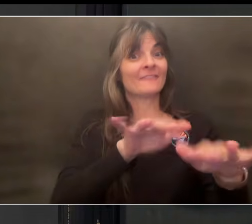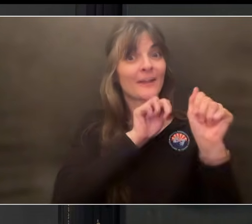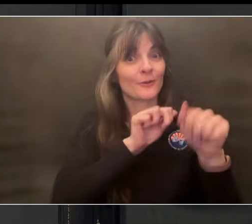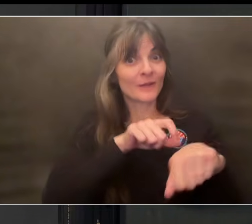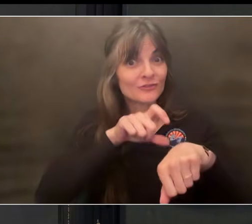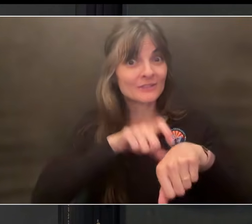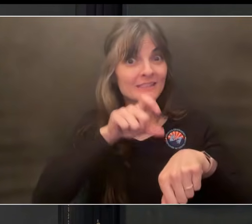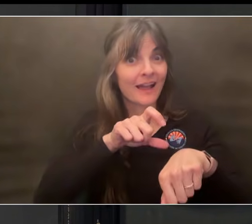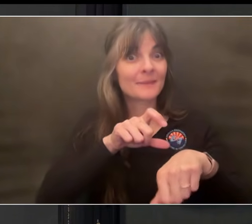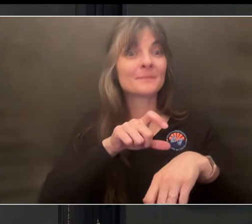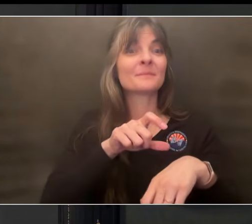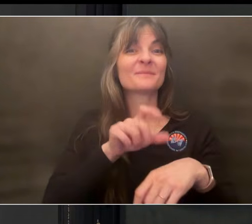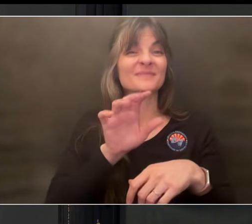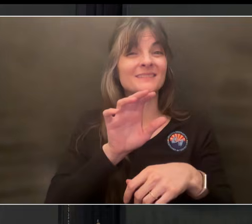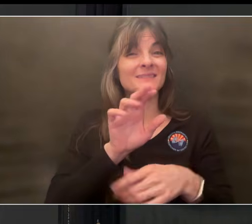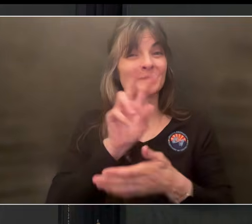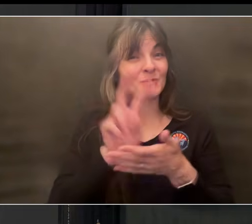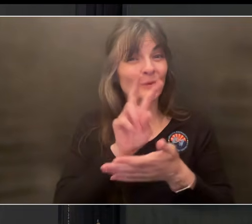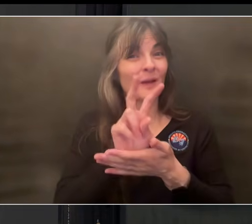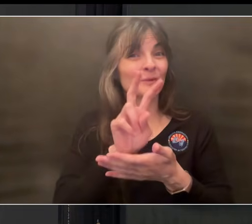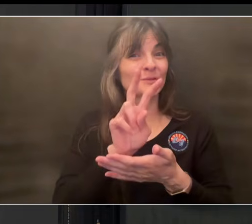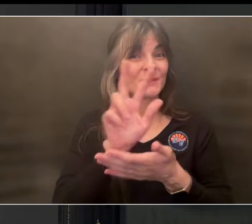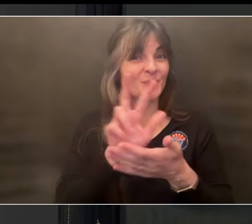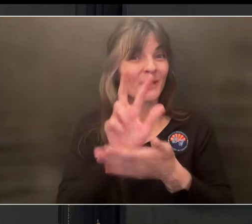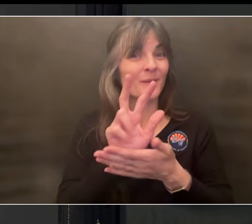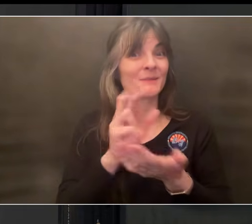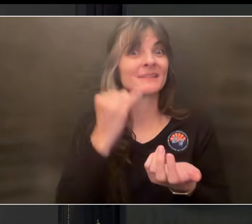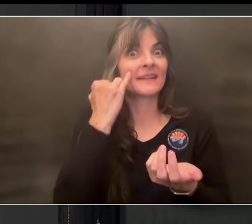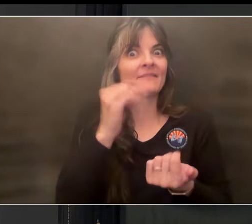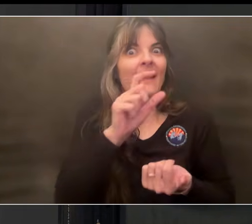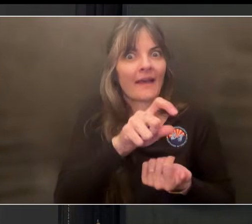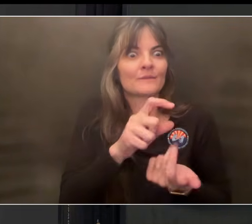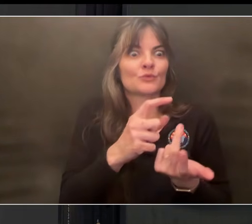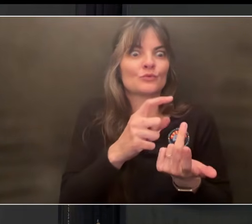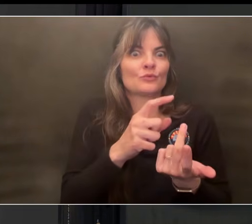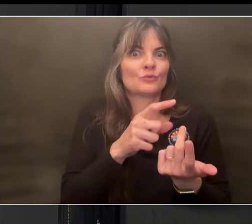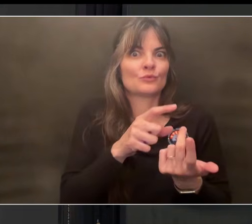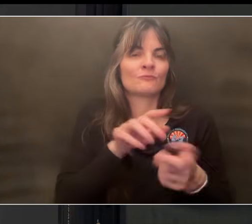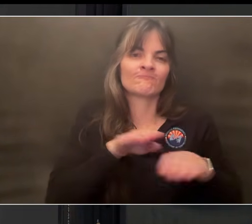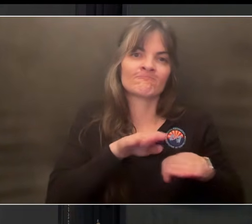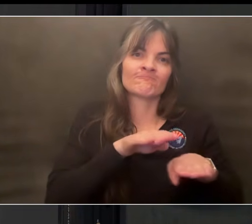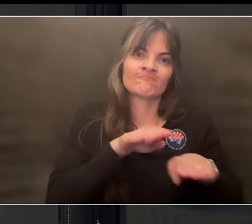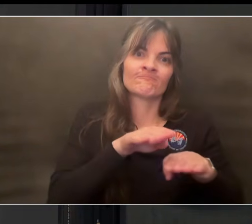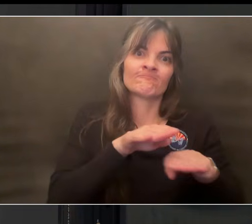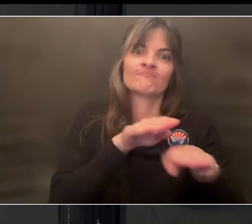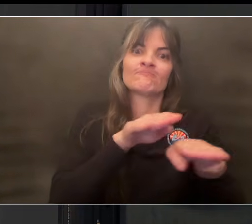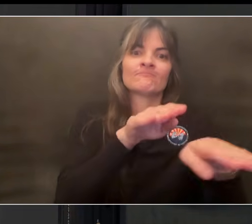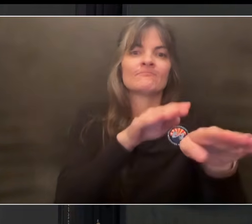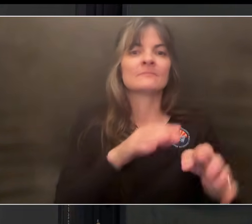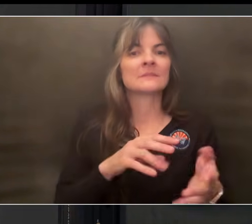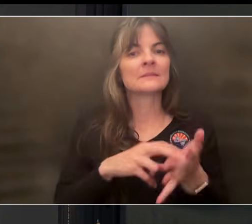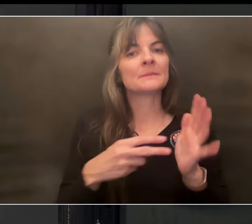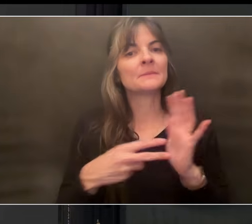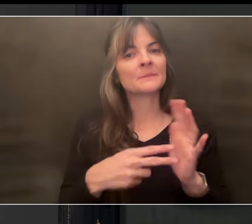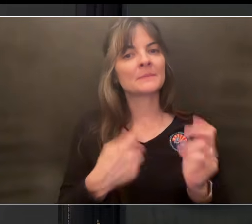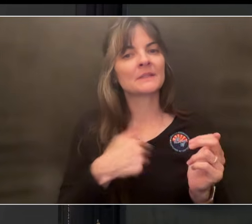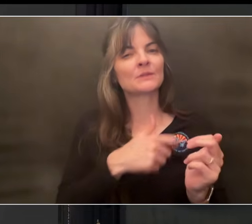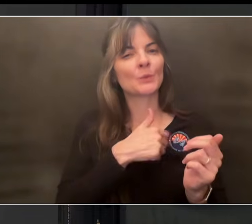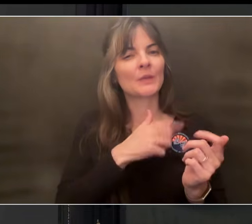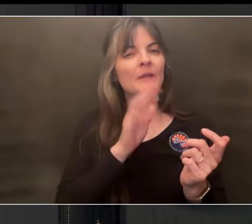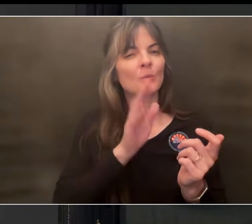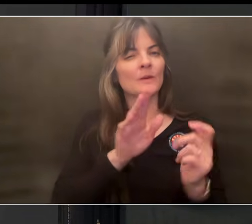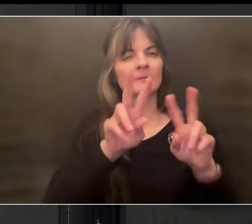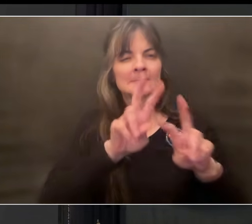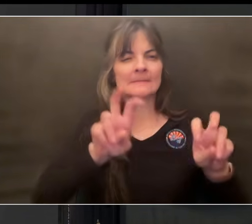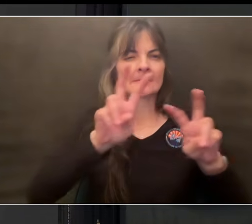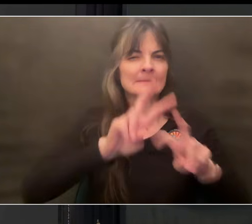couple hours if we have to go by ground in there. So that's going to be one of those pieces that we're going to be working on for quite a while to try to figure out what